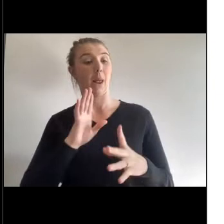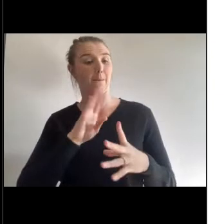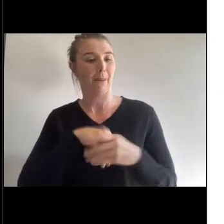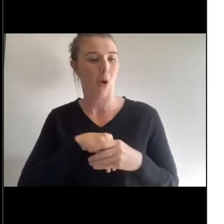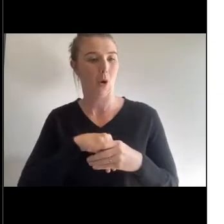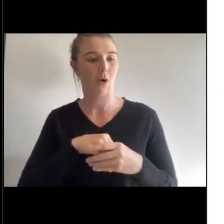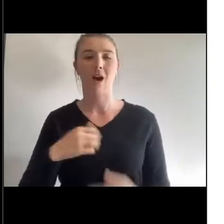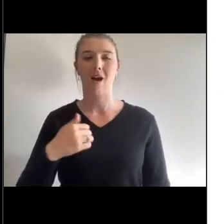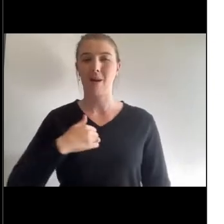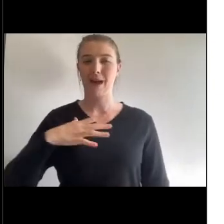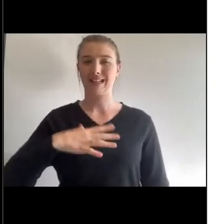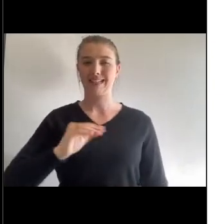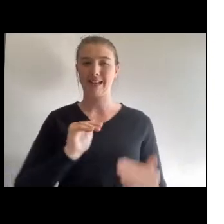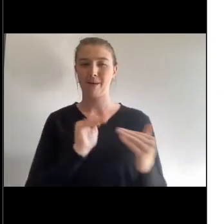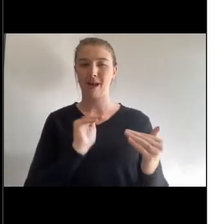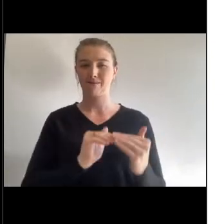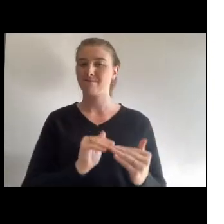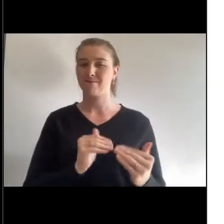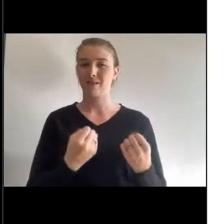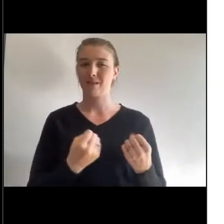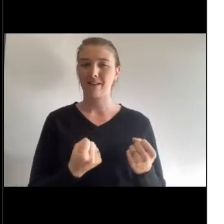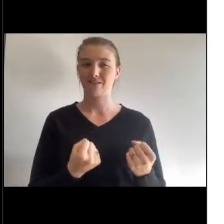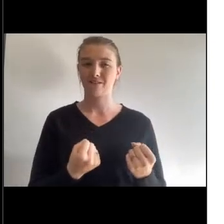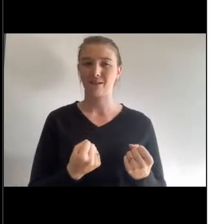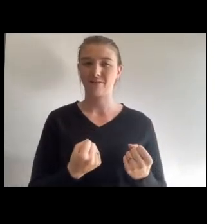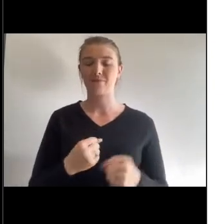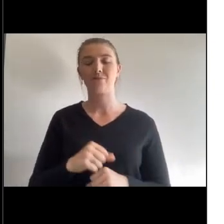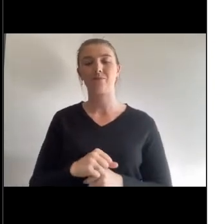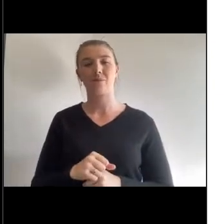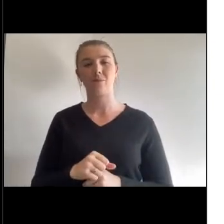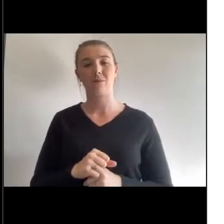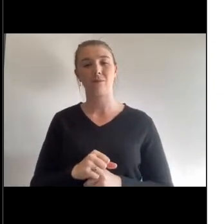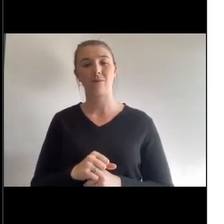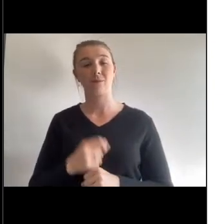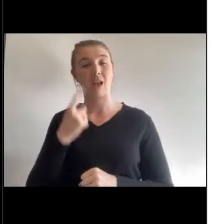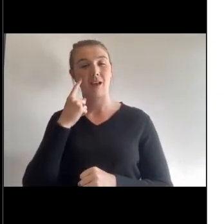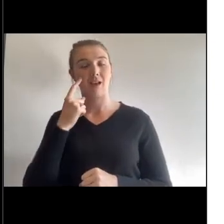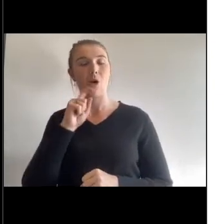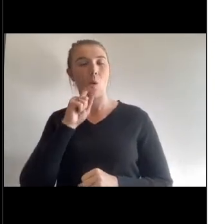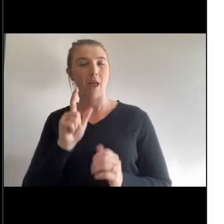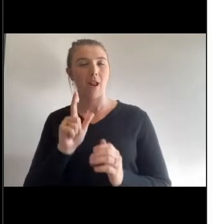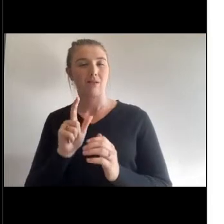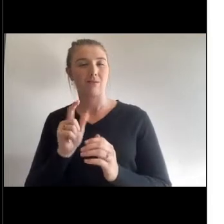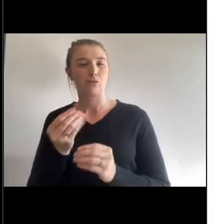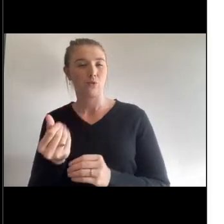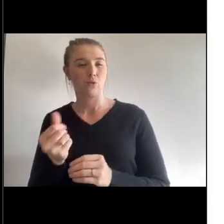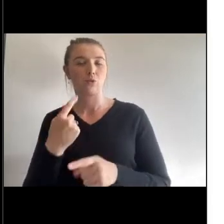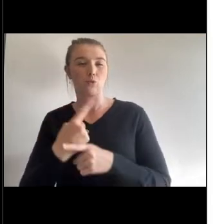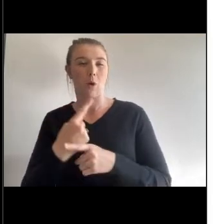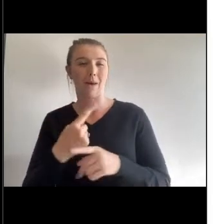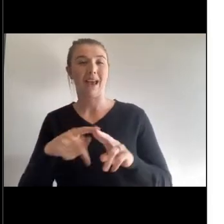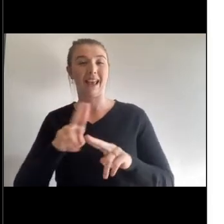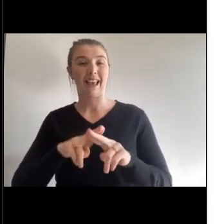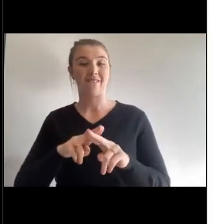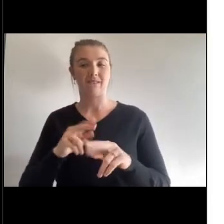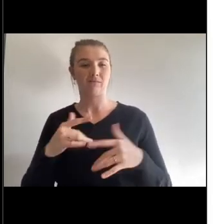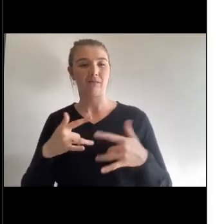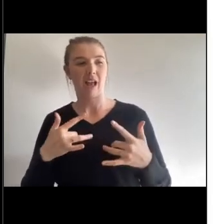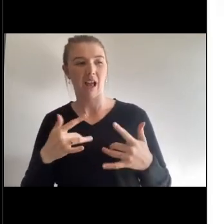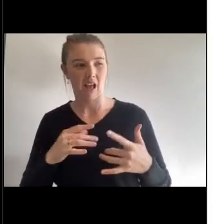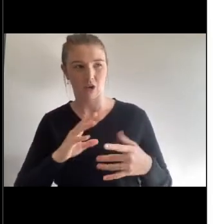think we'll talk a bit in a minute about what the effect of not belonging is, but I think some of the pain of not